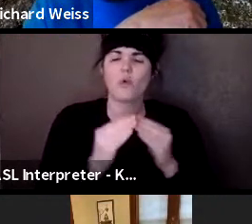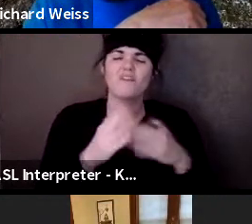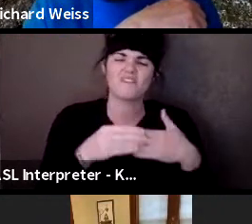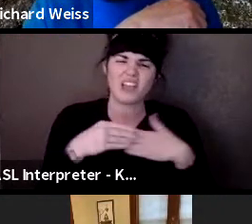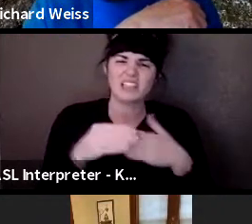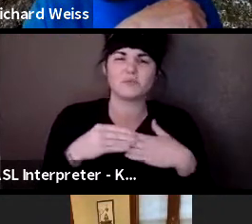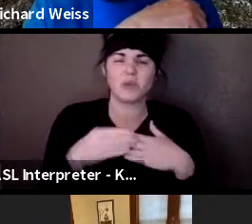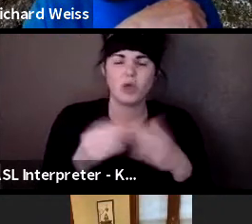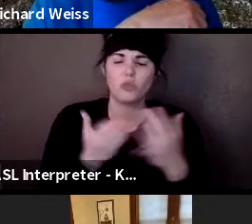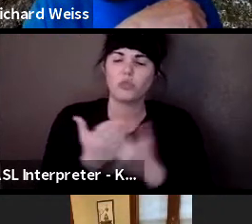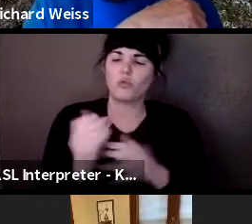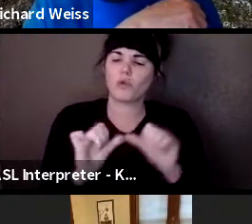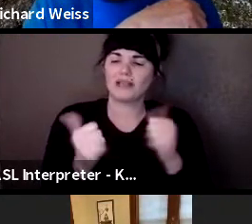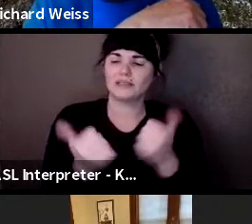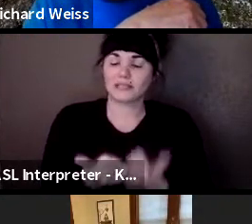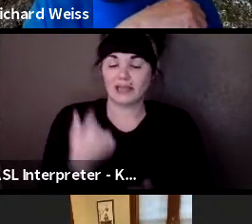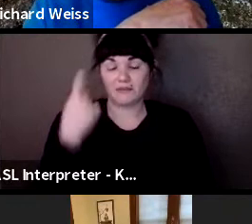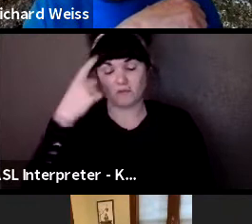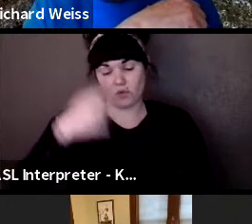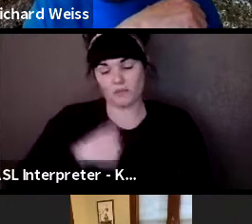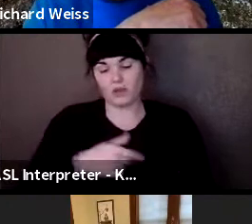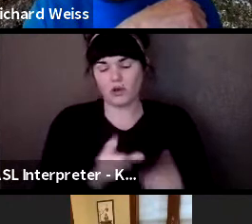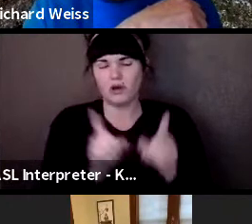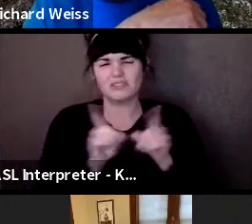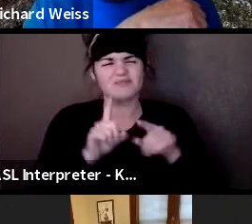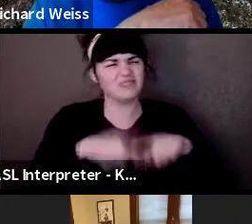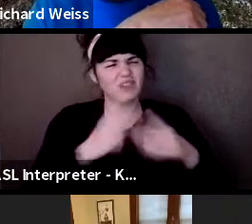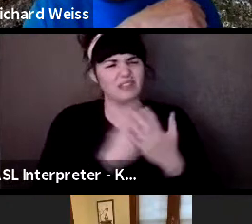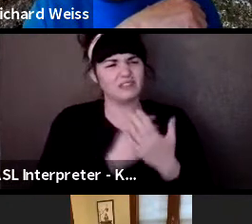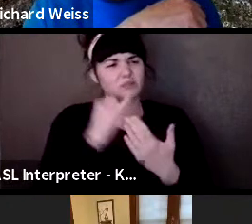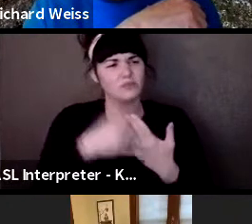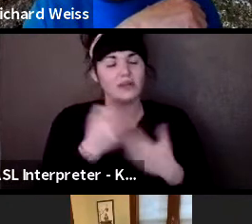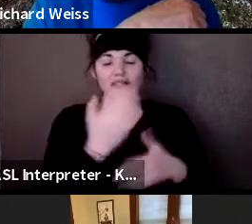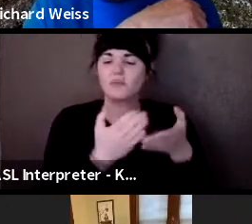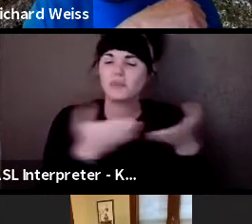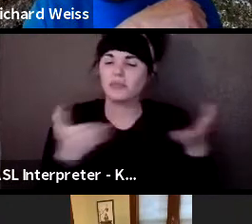it depends on the project. I think there are some things that I could have a paralegal do.